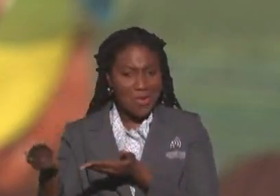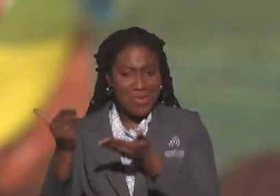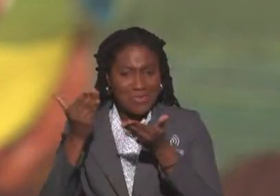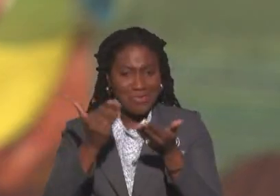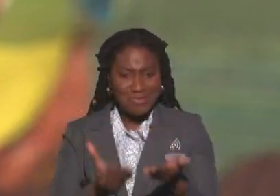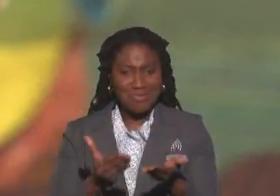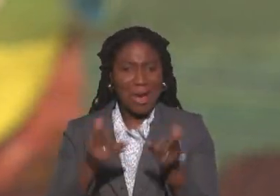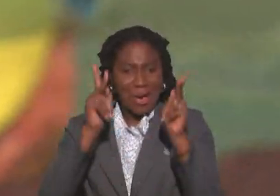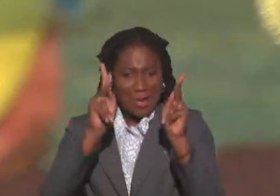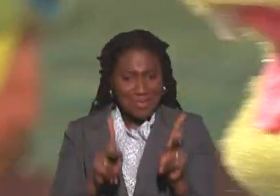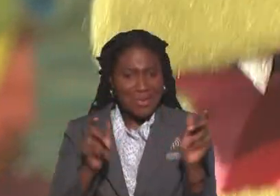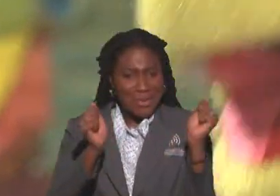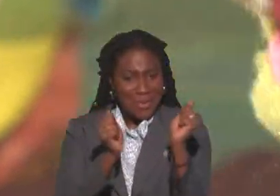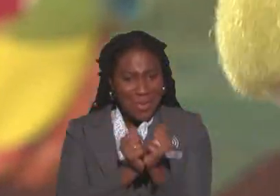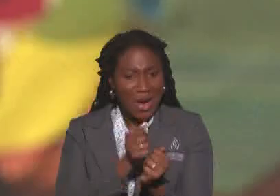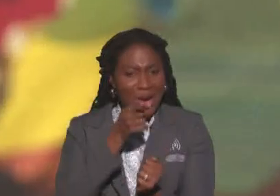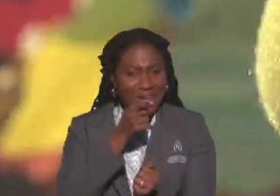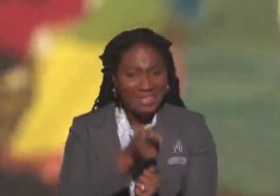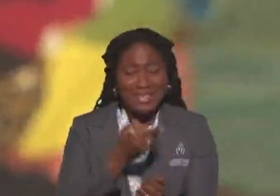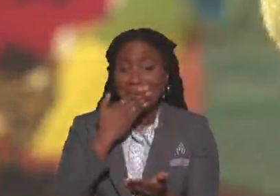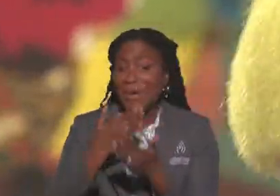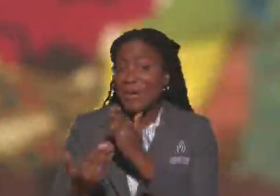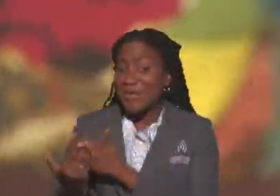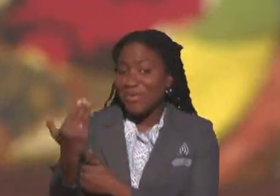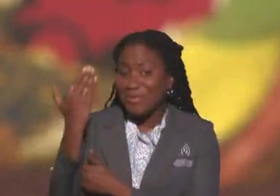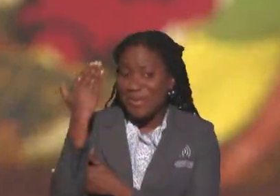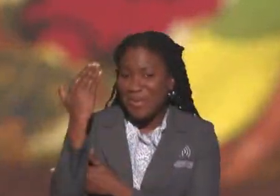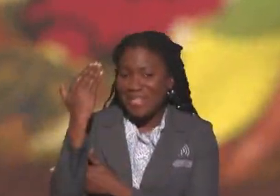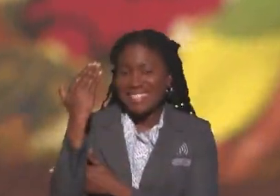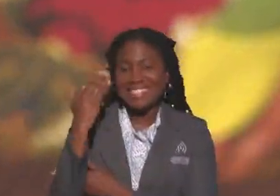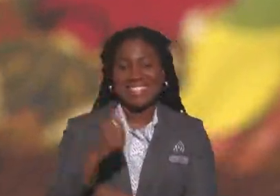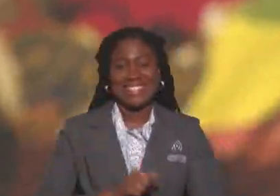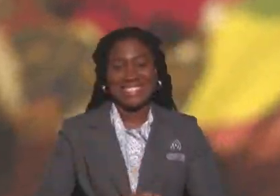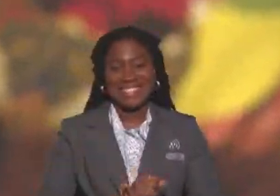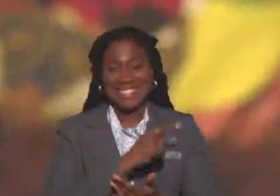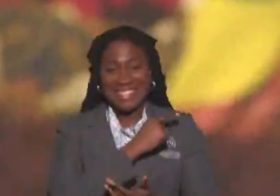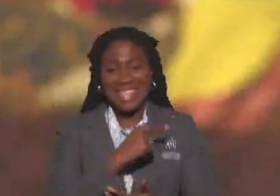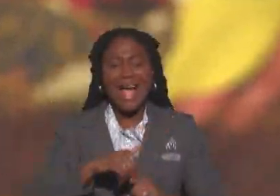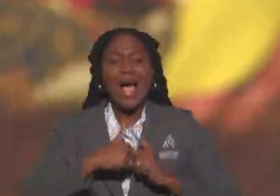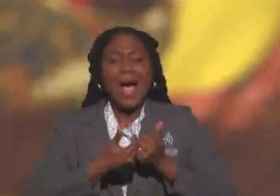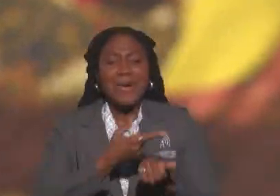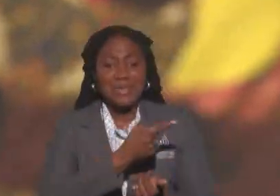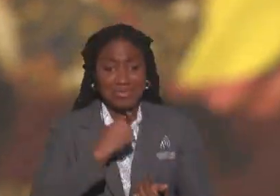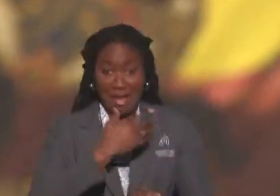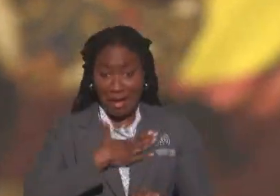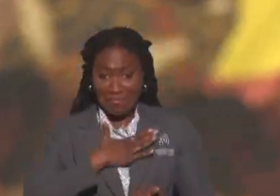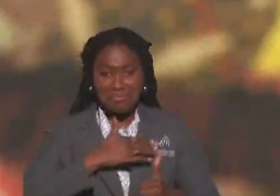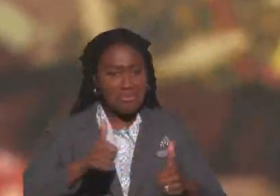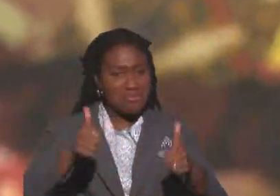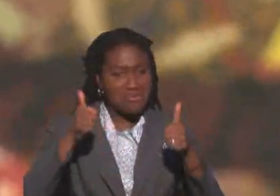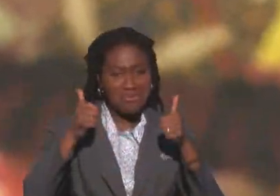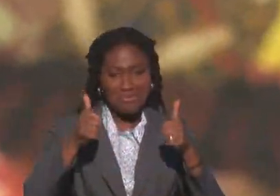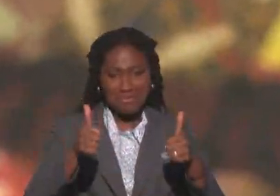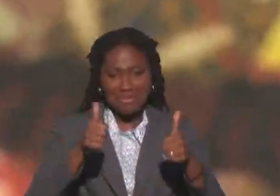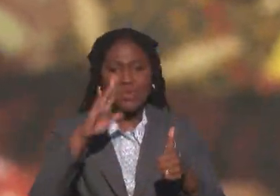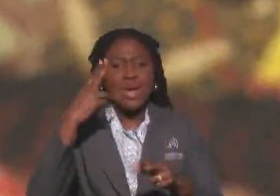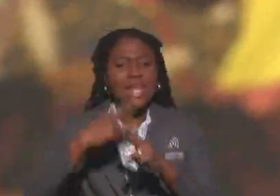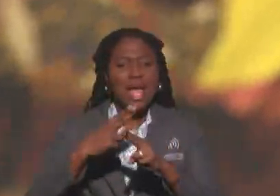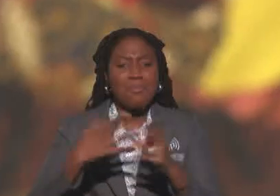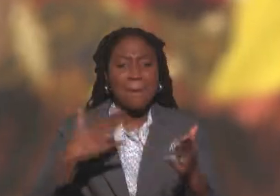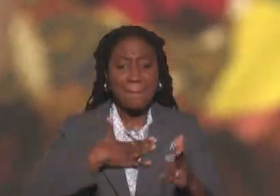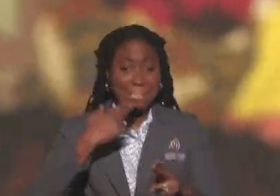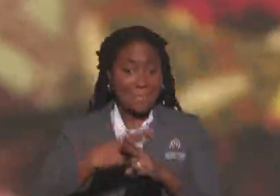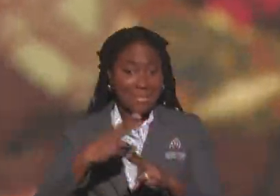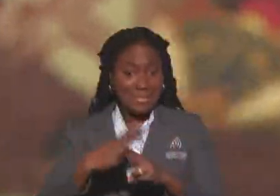a guest with us as well. Good morning. Good morning, miss. And how are you? I'm good. And what's your name?